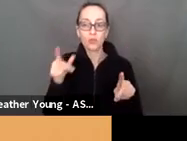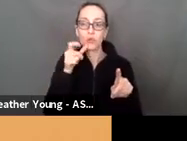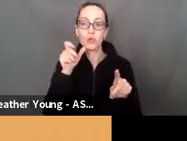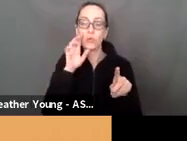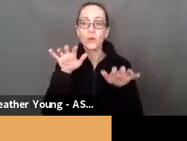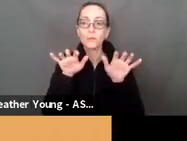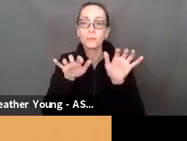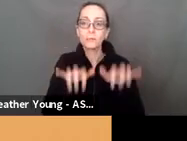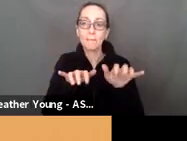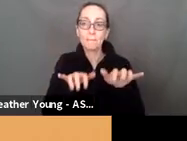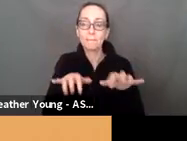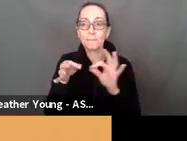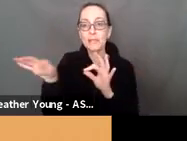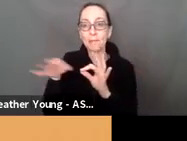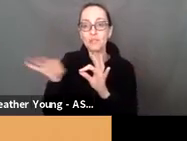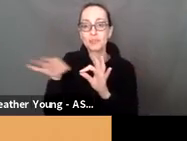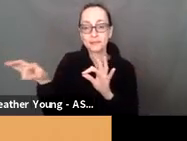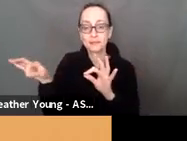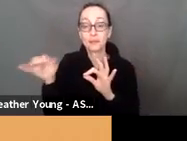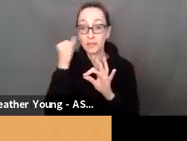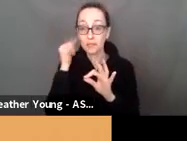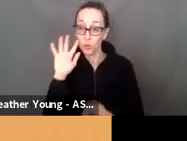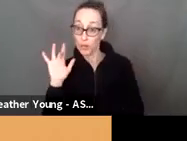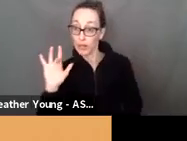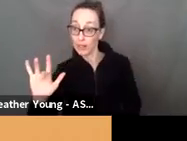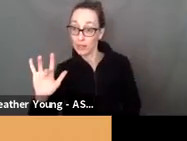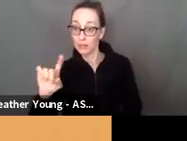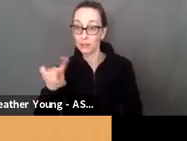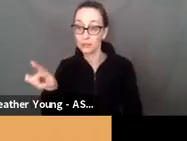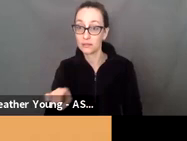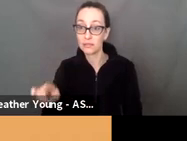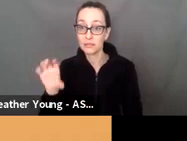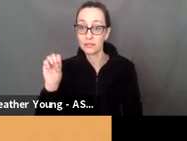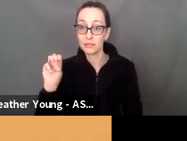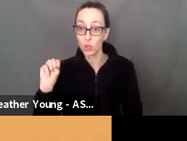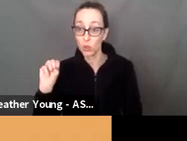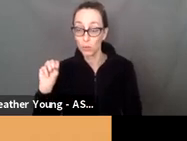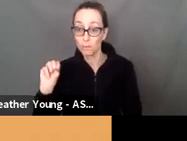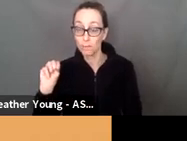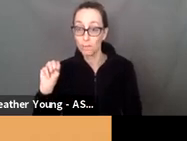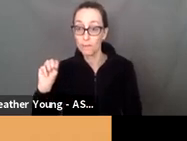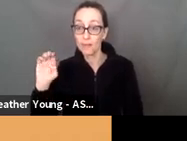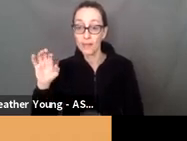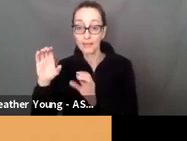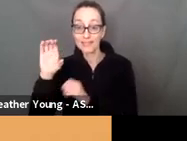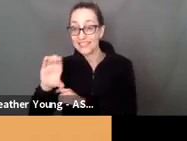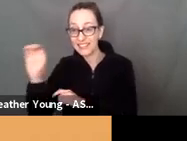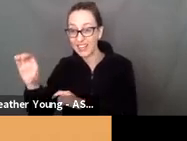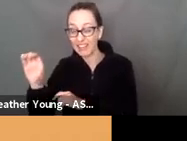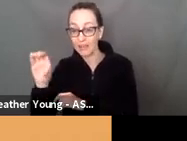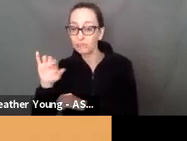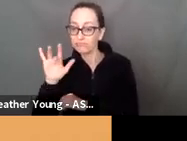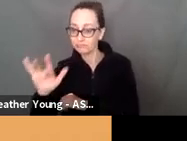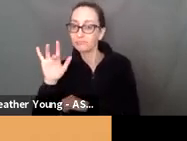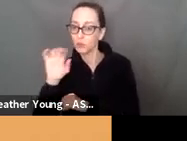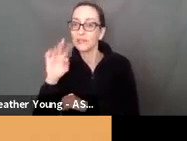captions. If you click on the Zoom ribbon of closed captions, you will be able to pull those up and see those